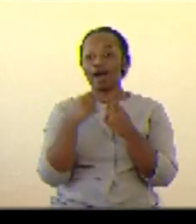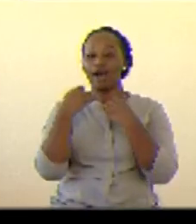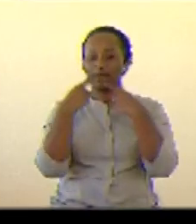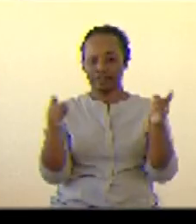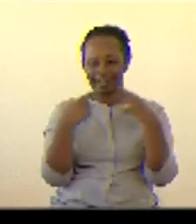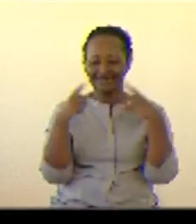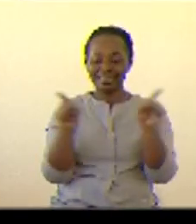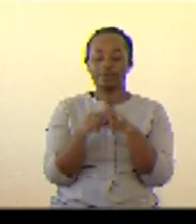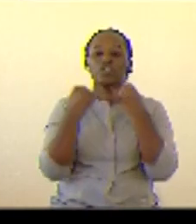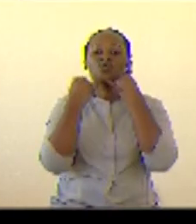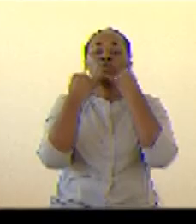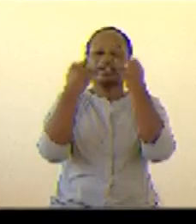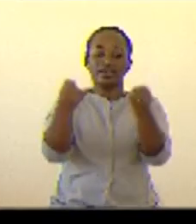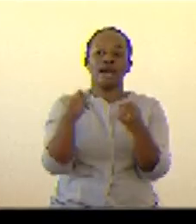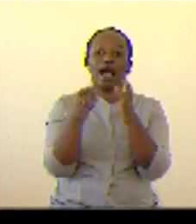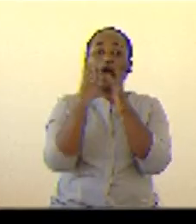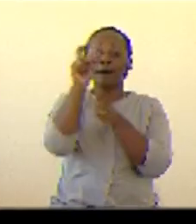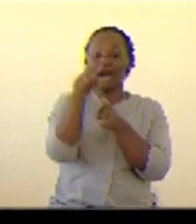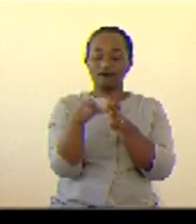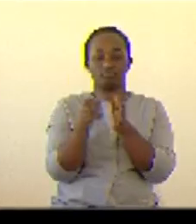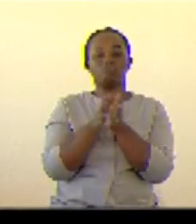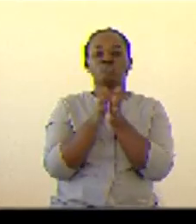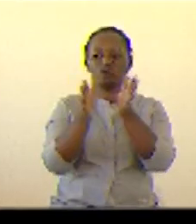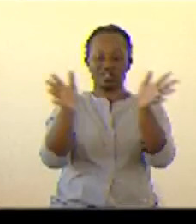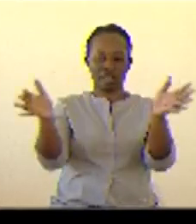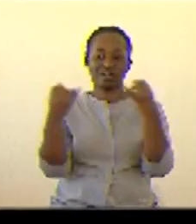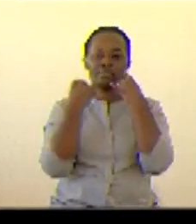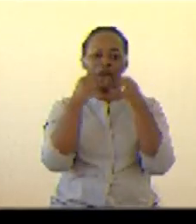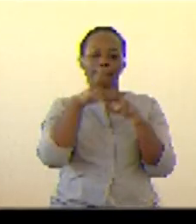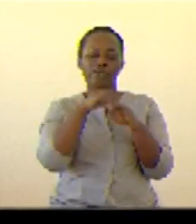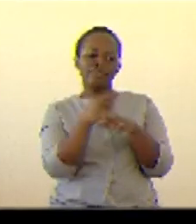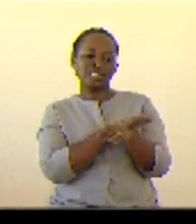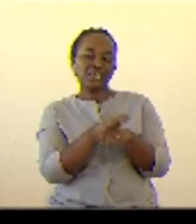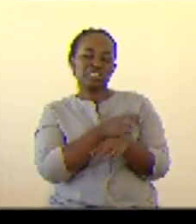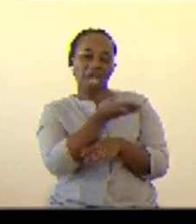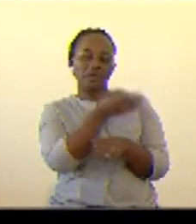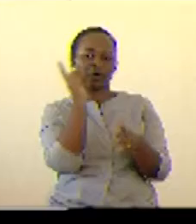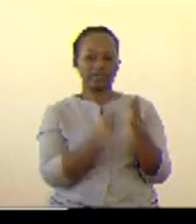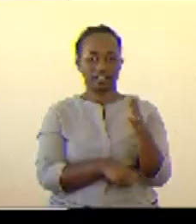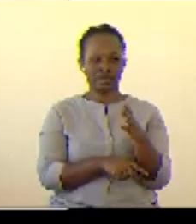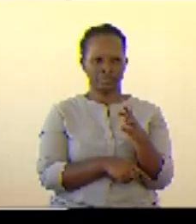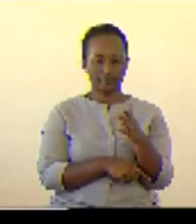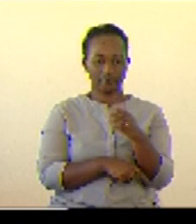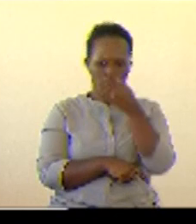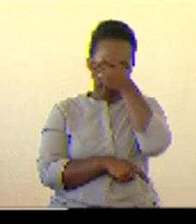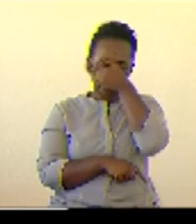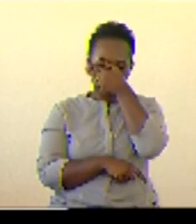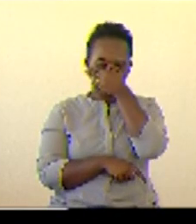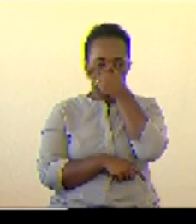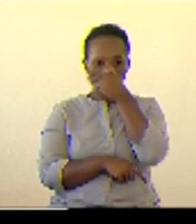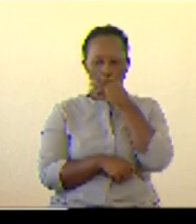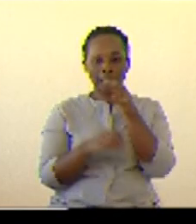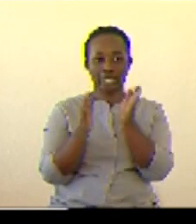inform the customers in this case, about what is available in the business for buying. With like persuasive, which comes from the